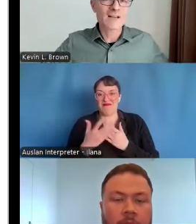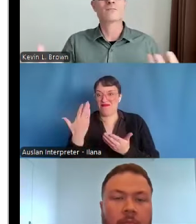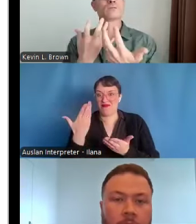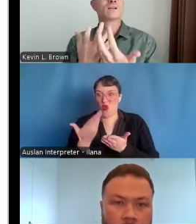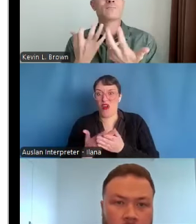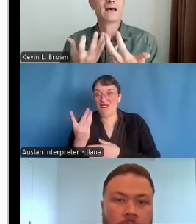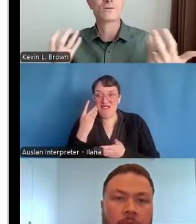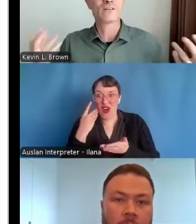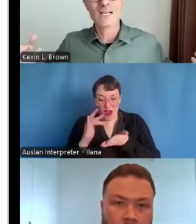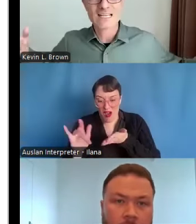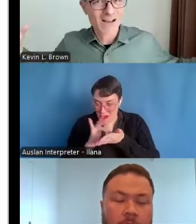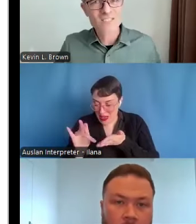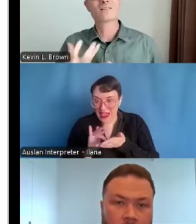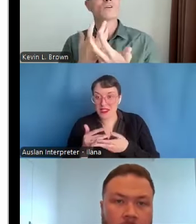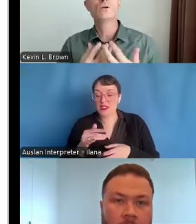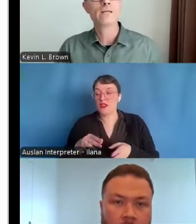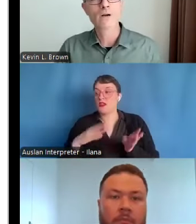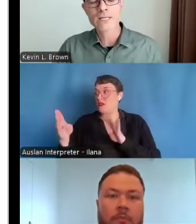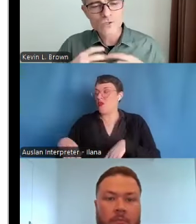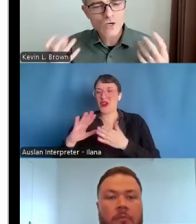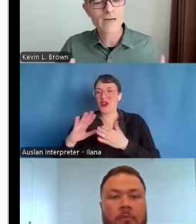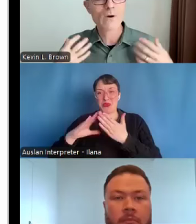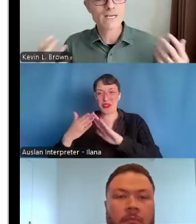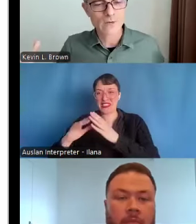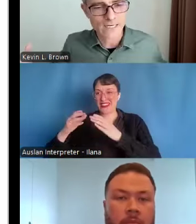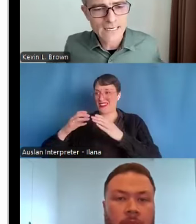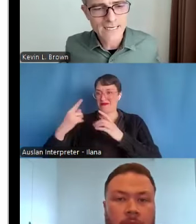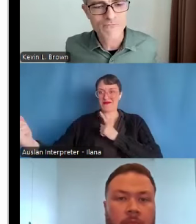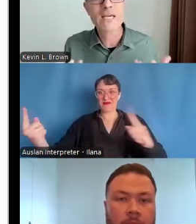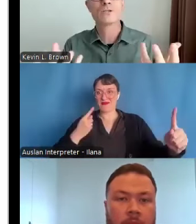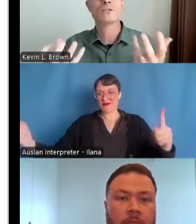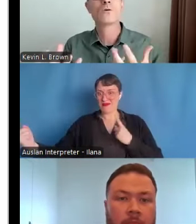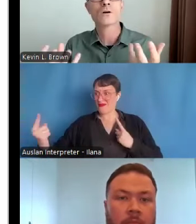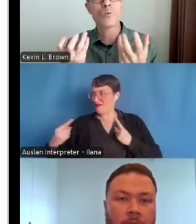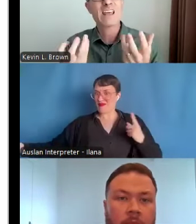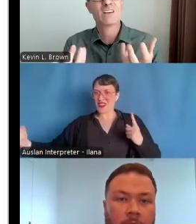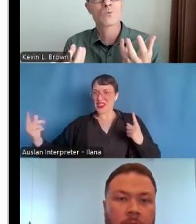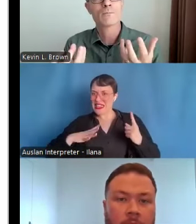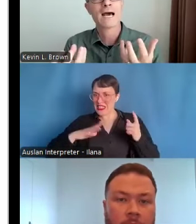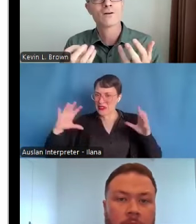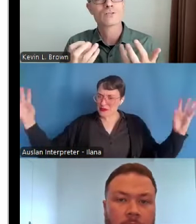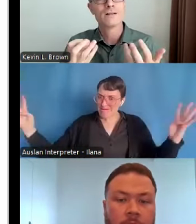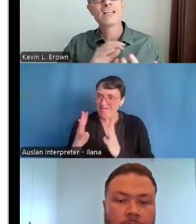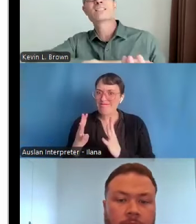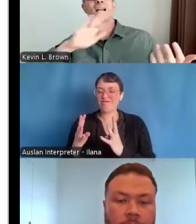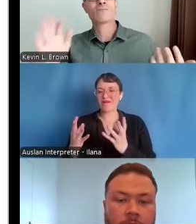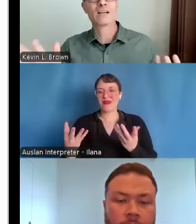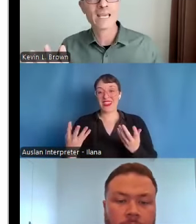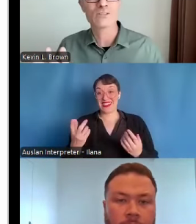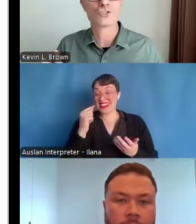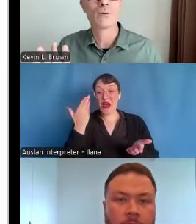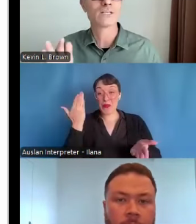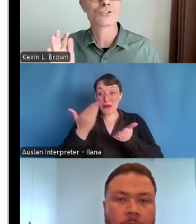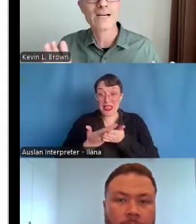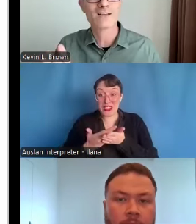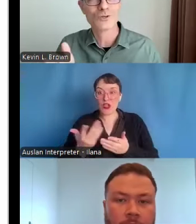need festivals to come together to have a sense of community, right? There's so many ways we can kind of pitch a donor on why this work matters instead of, again,